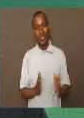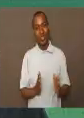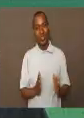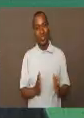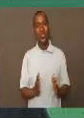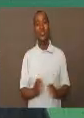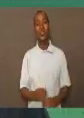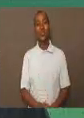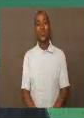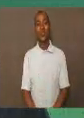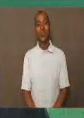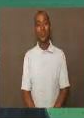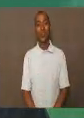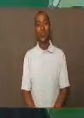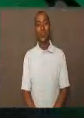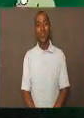human heart.